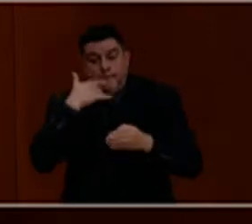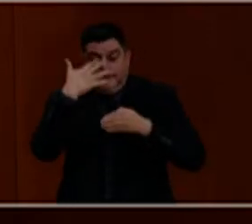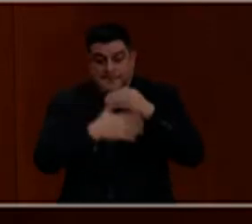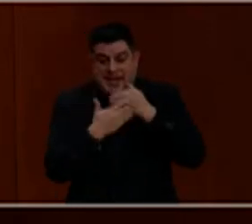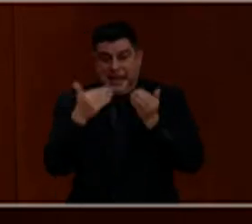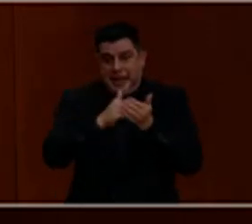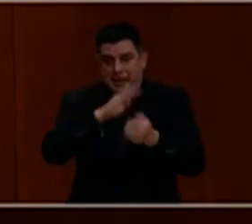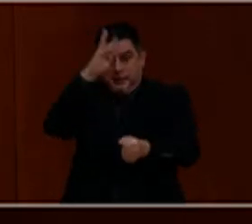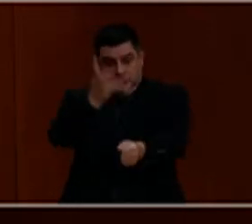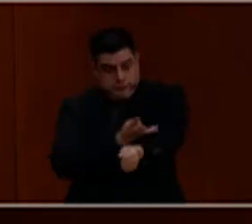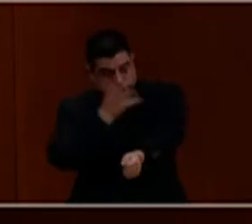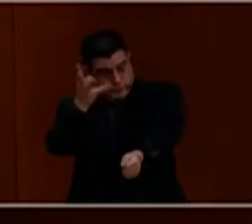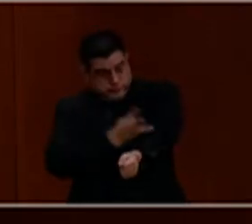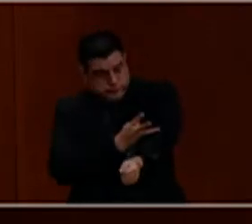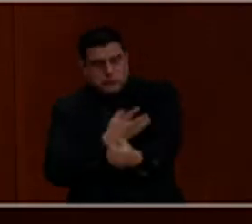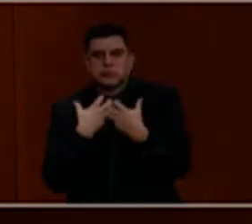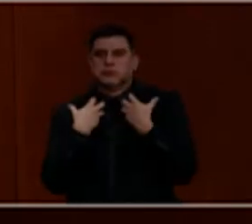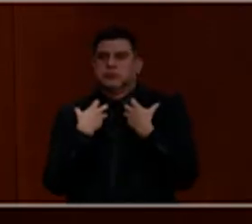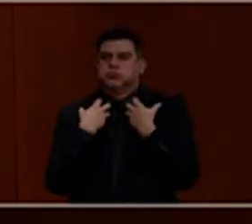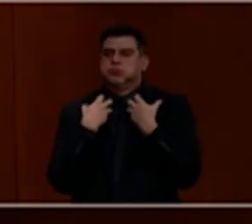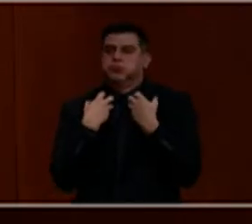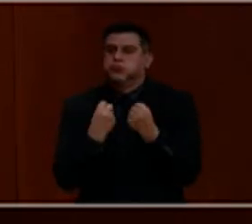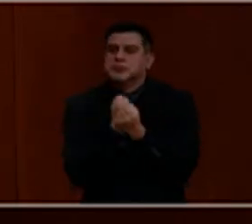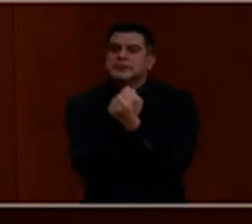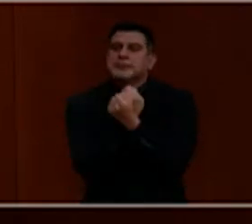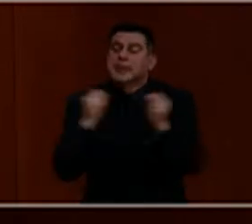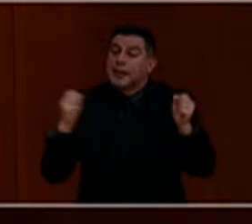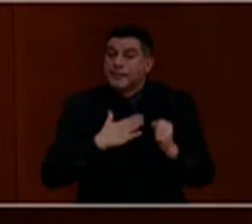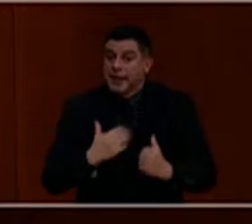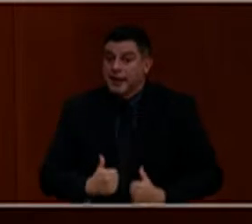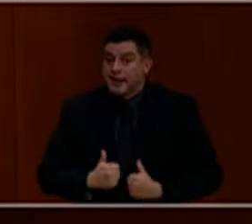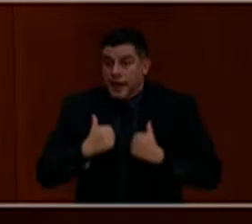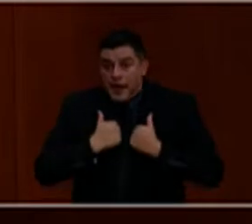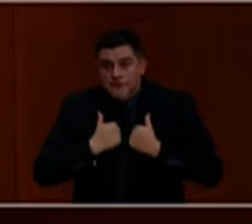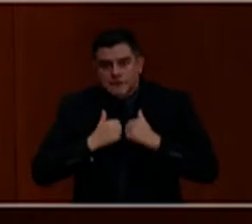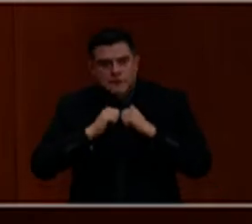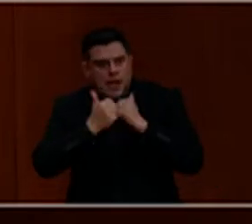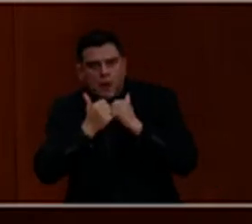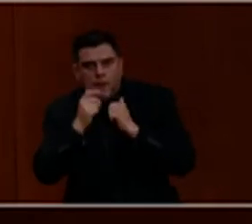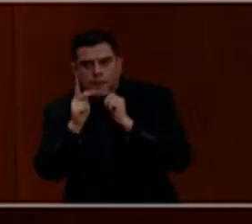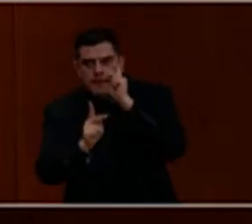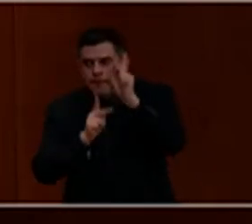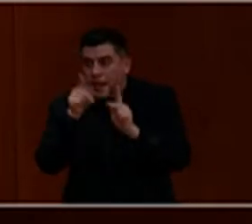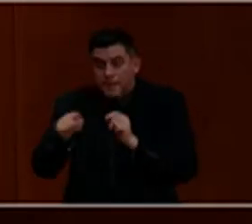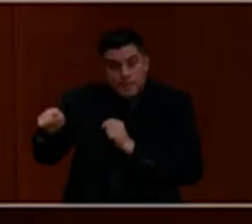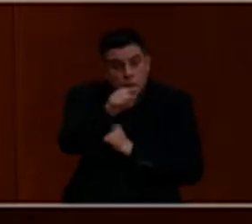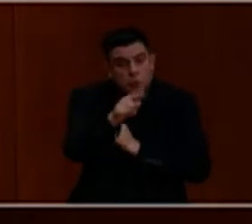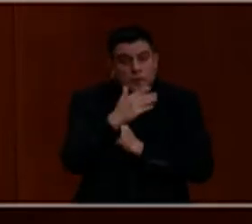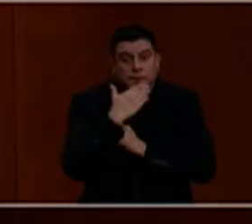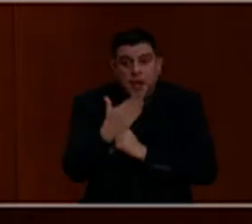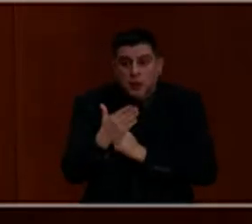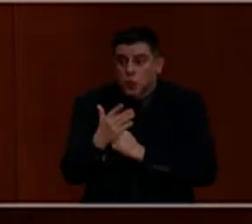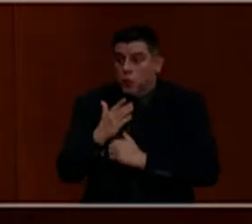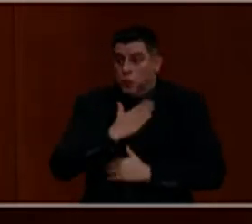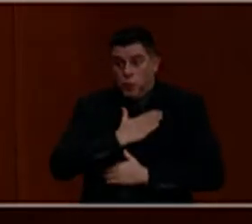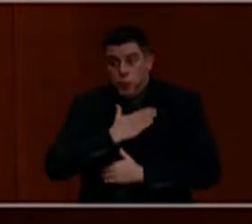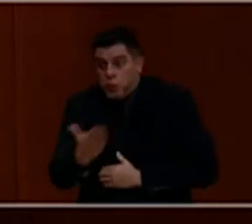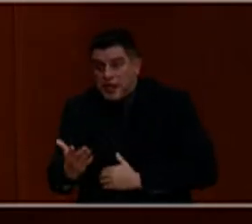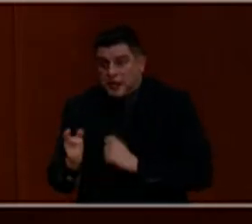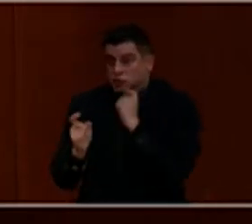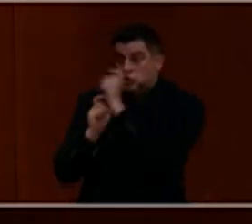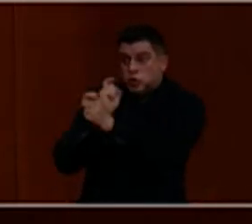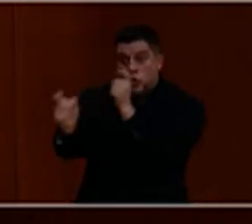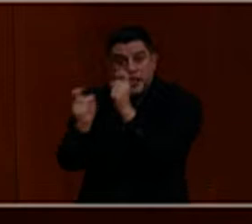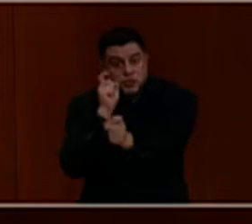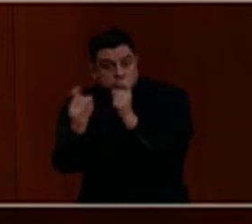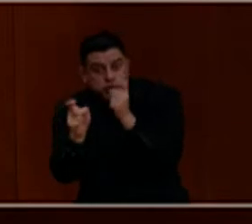of you that donate blood, yay. Well, and I'll say this, too, about the convalescent plasma donation, and I know